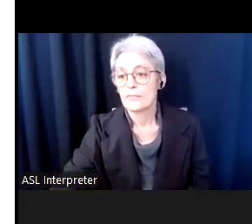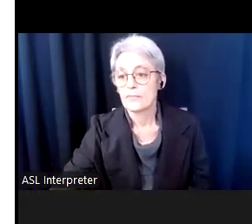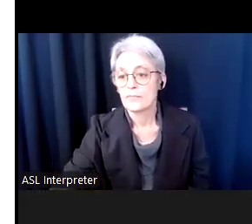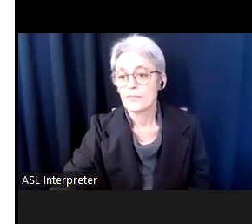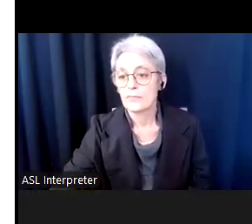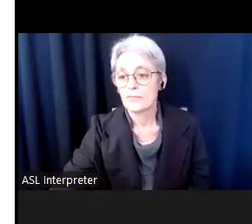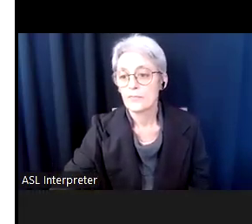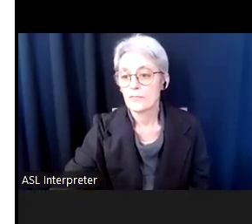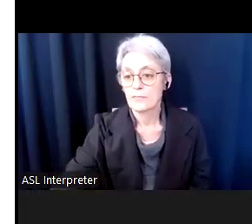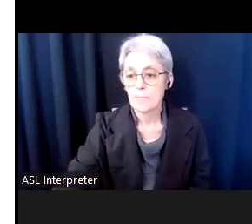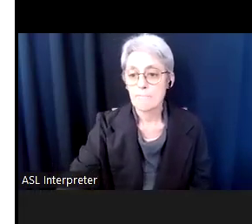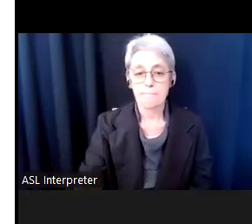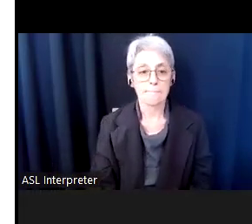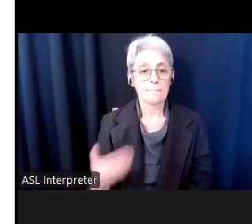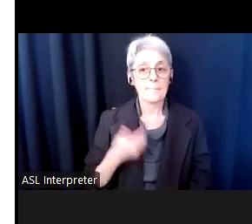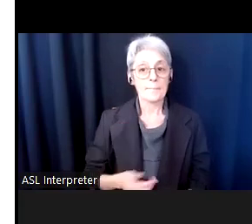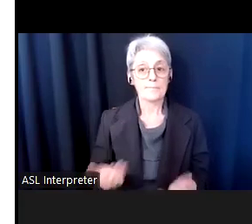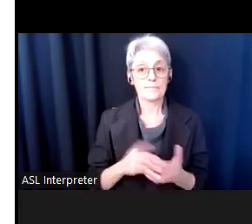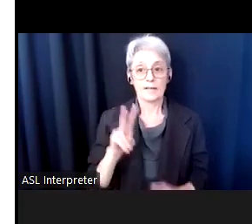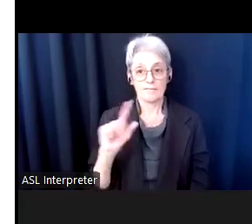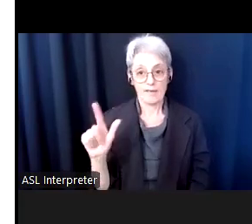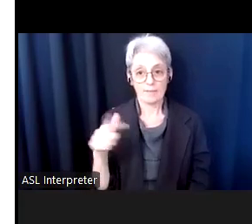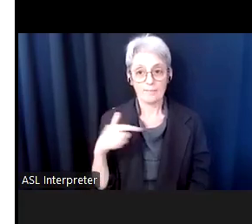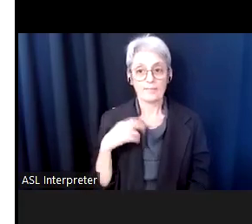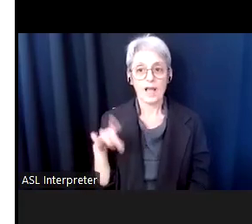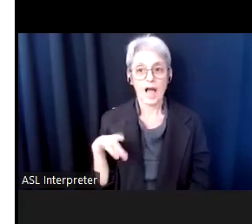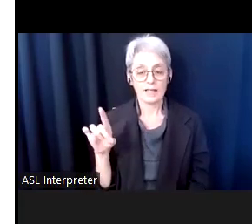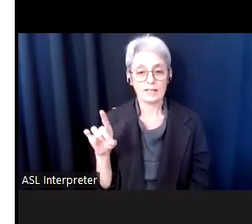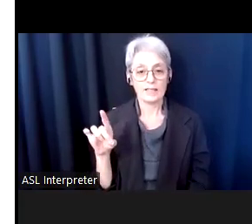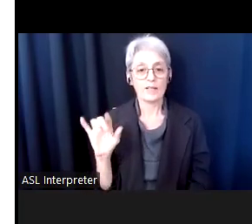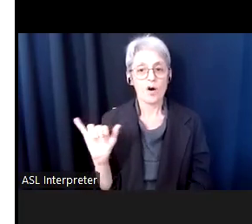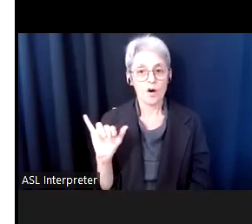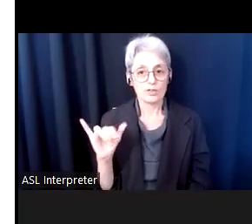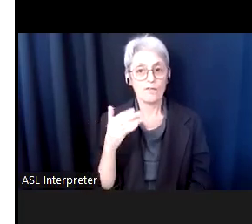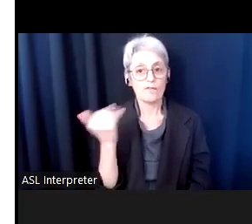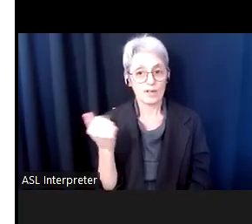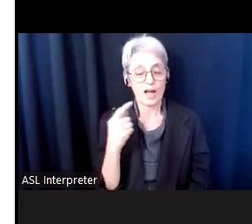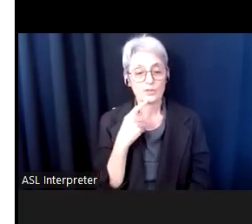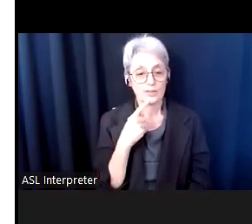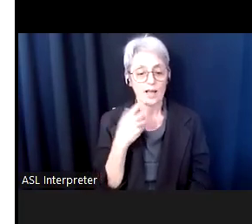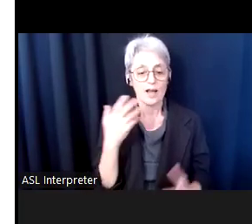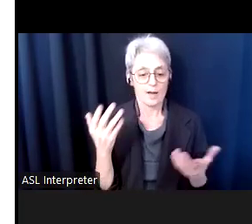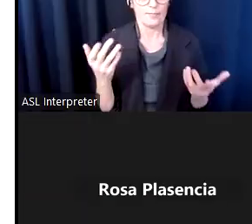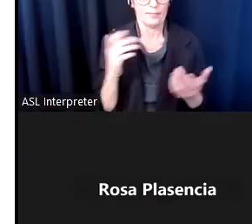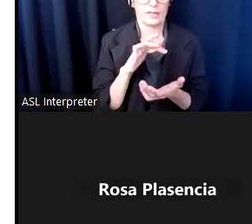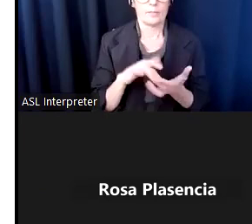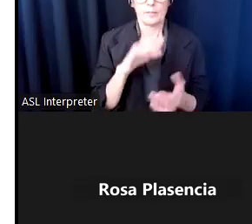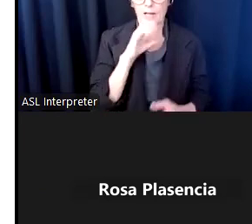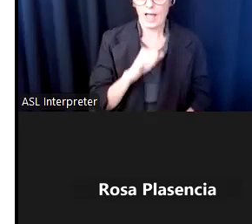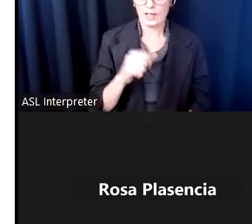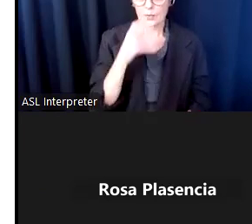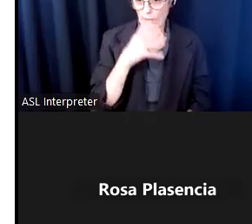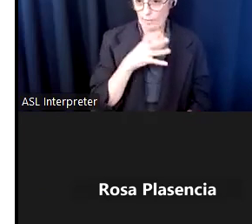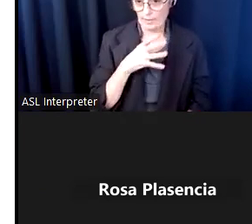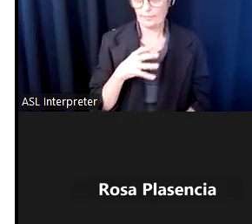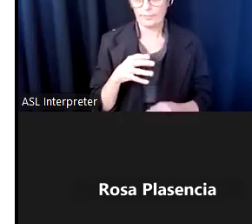Hi, this is Val again, and I did also neglected to say I'm a middle-aged woman. Well,